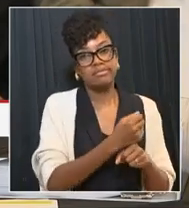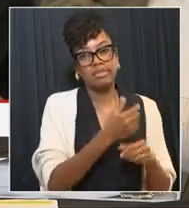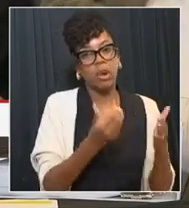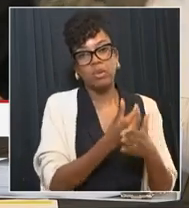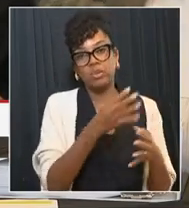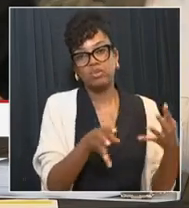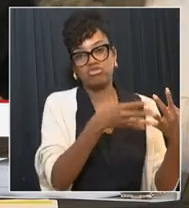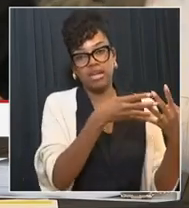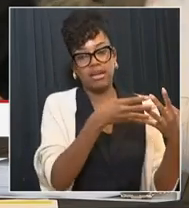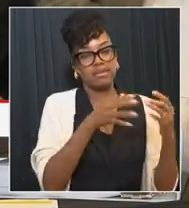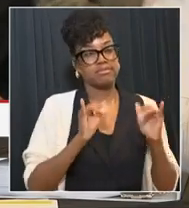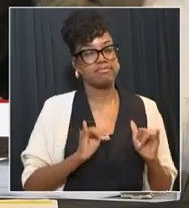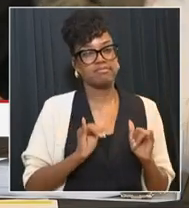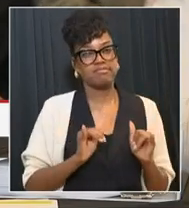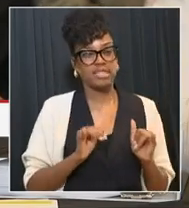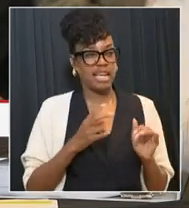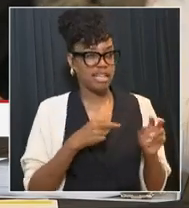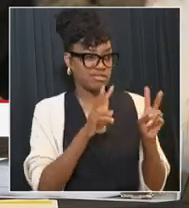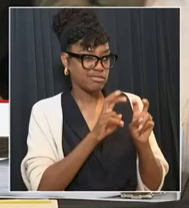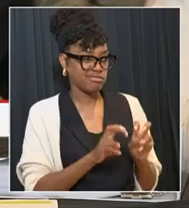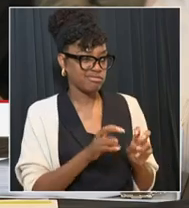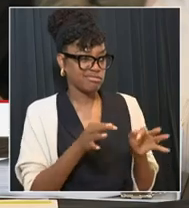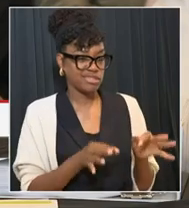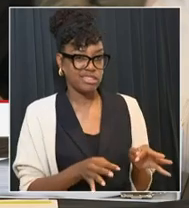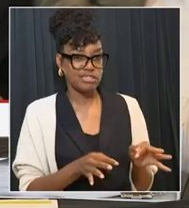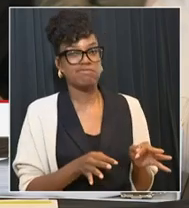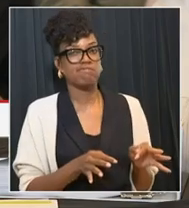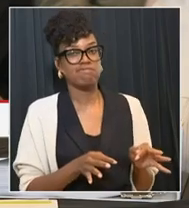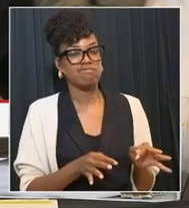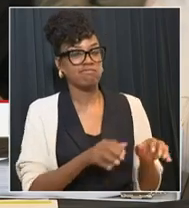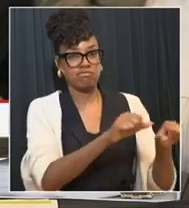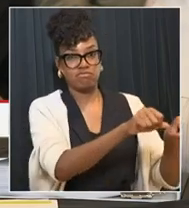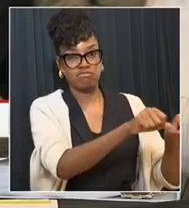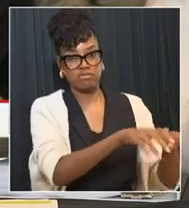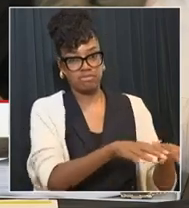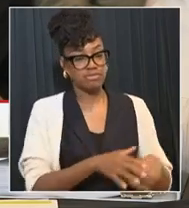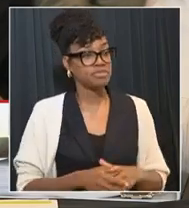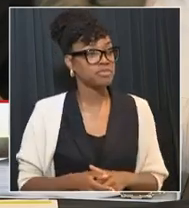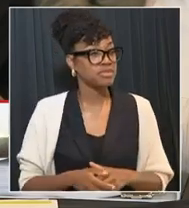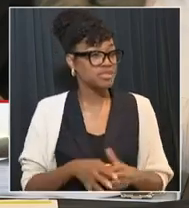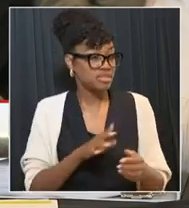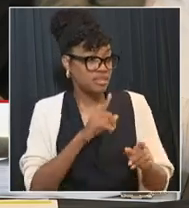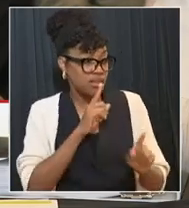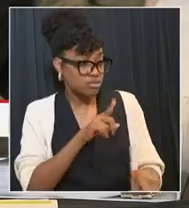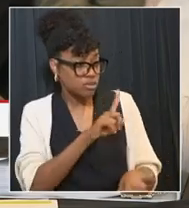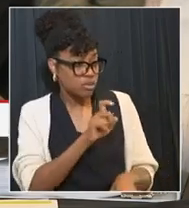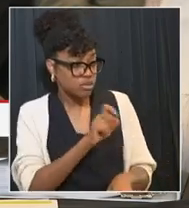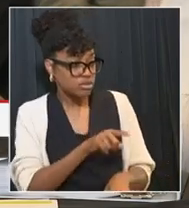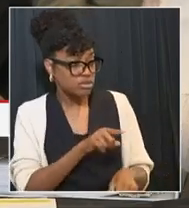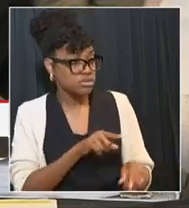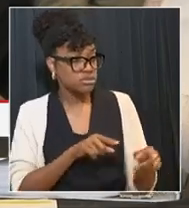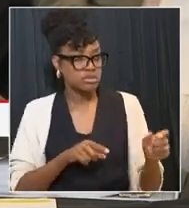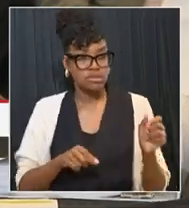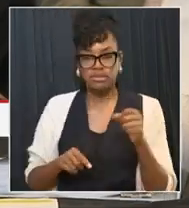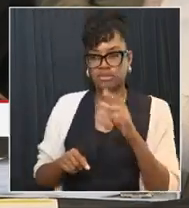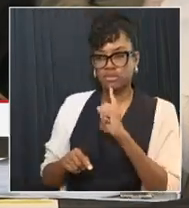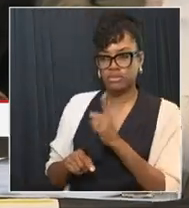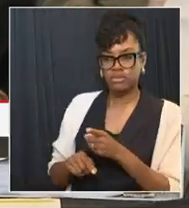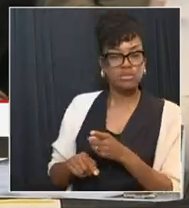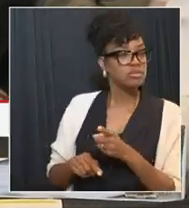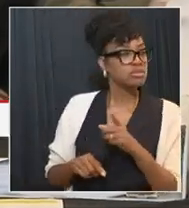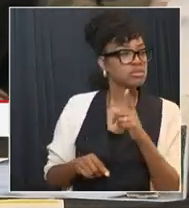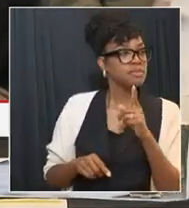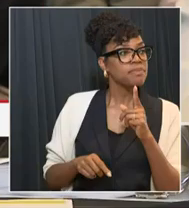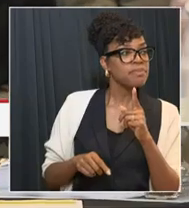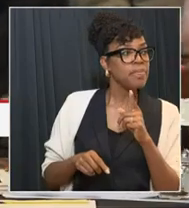decision. We had to make a decision about that. Does that answer your question? Did you want to add anything to that? If I could just add one other important